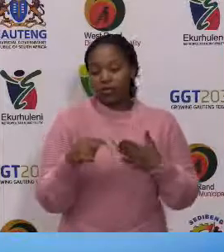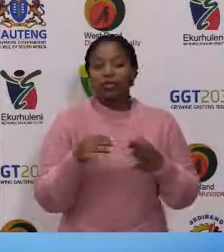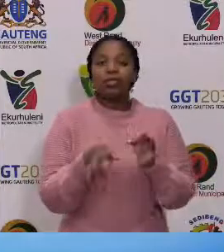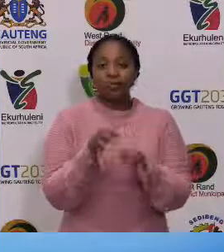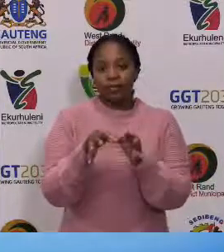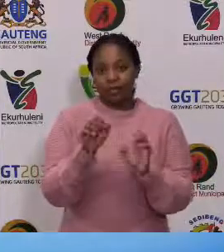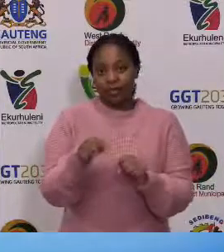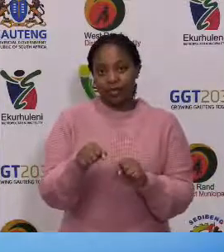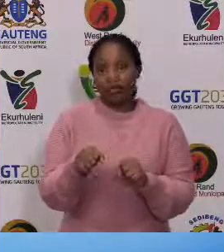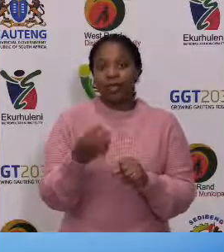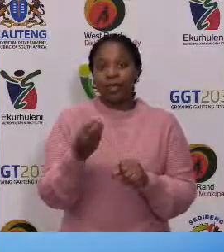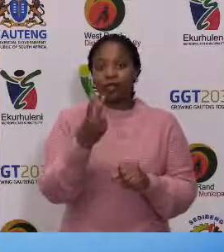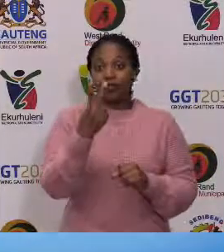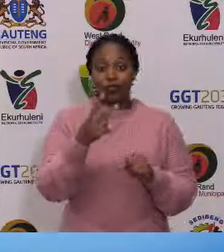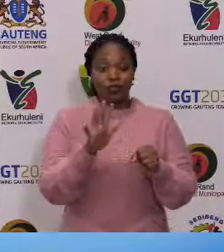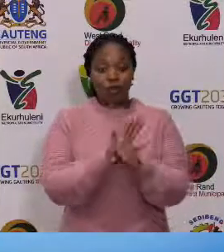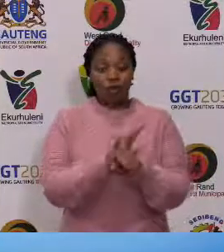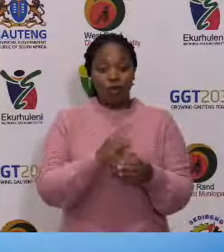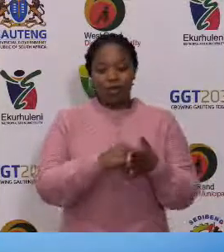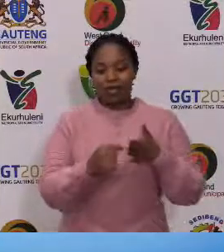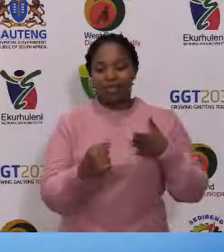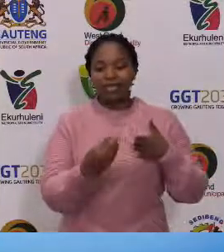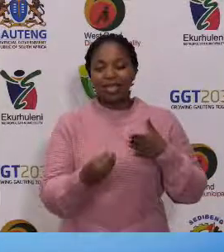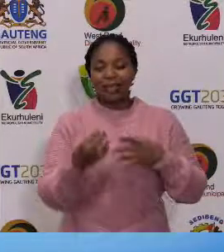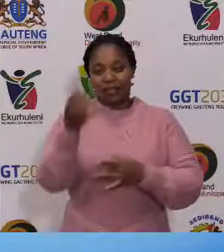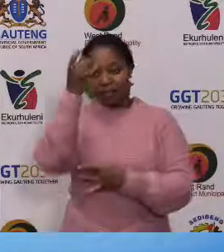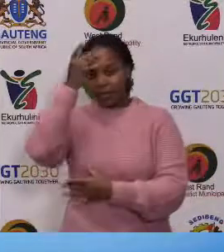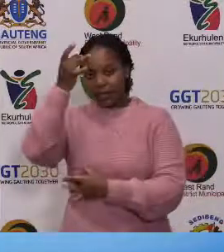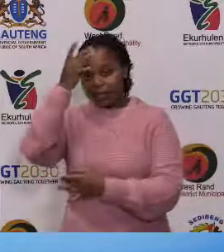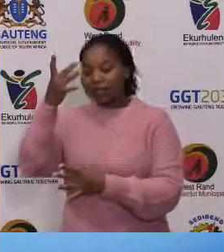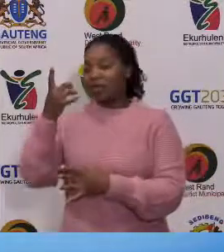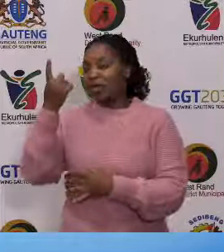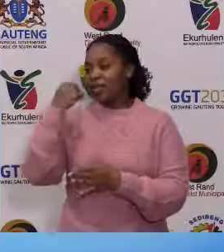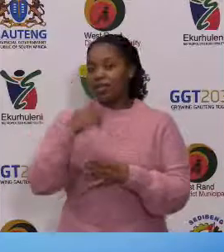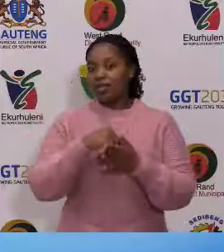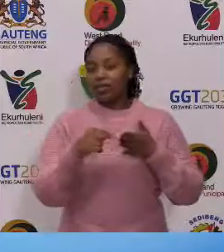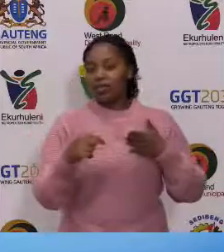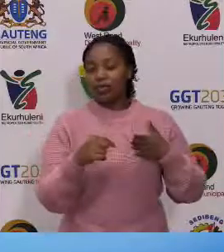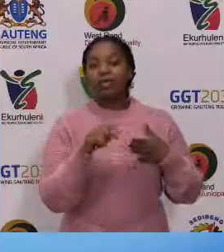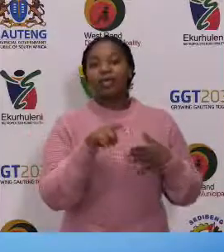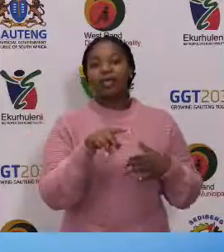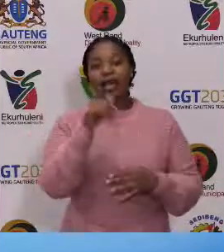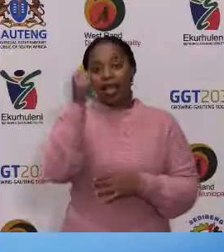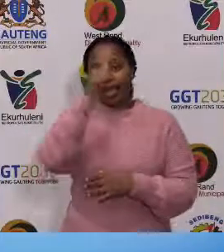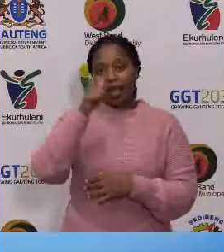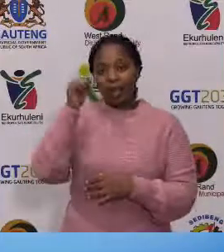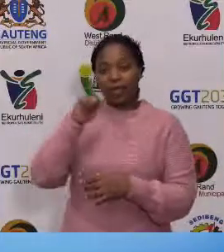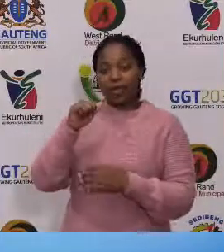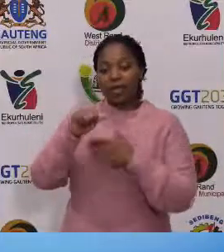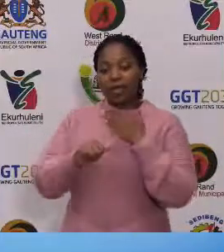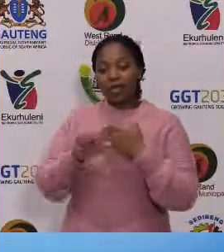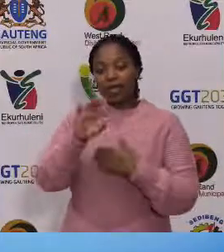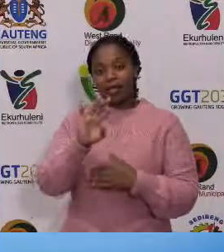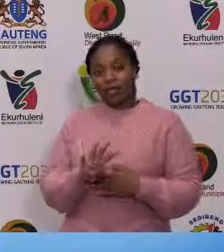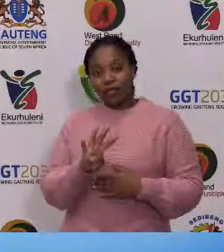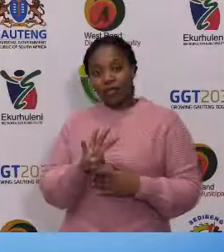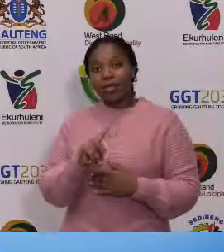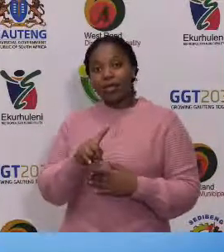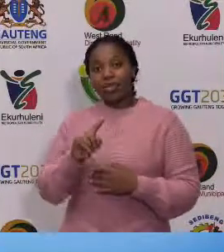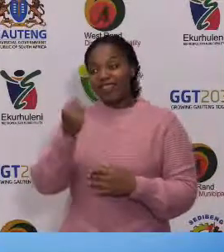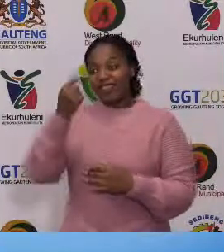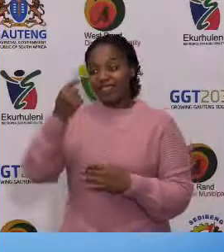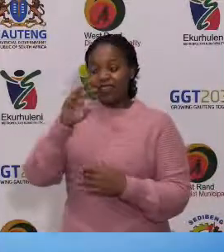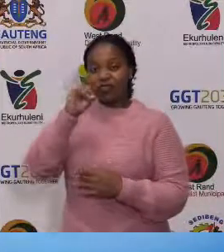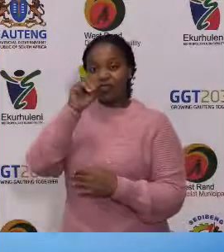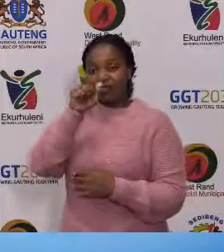two complete weeks we have data for are the week ending 24th April and the week ending 1st of May, as you can see in that